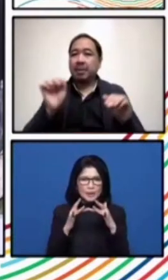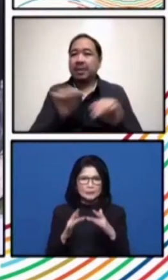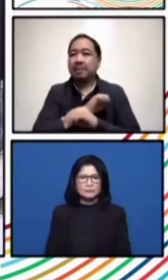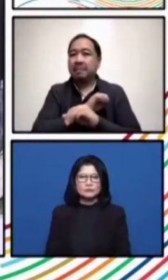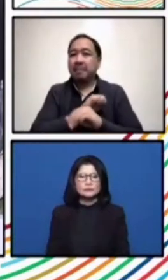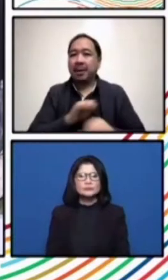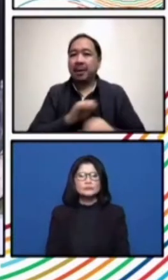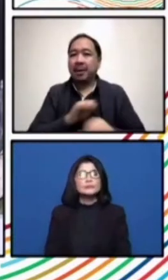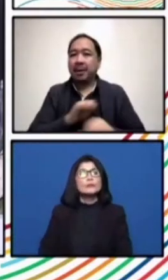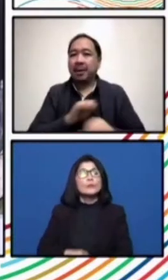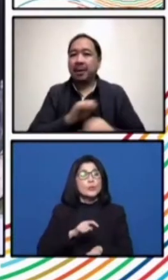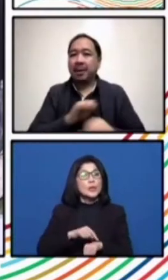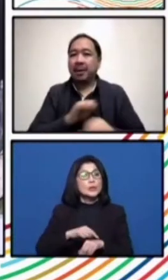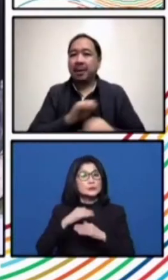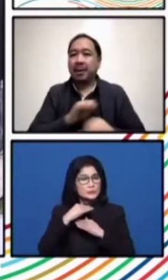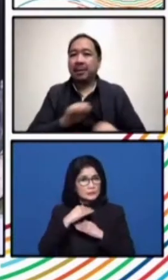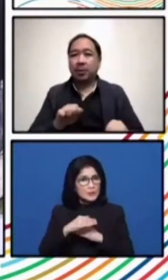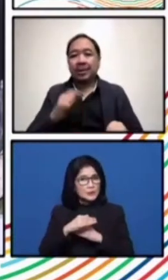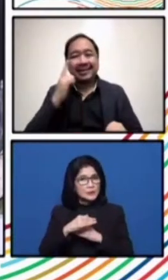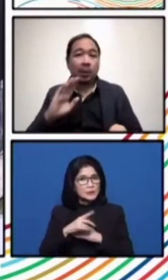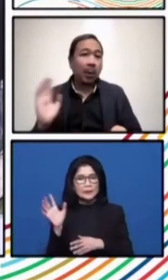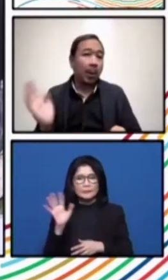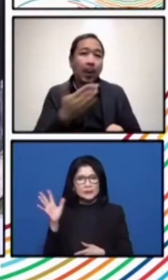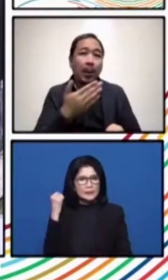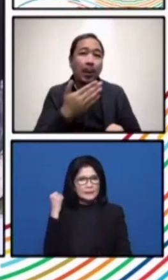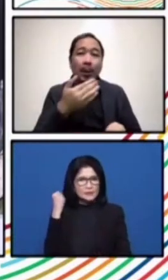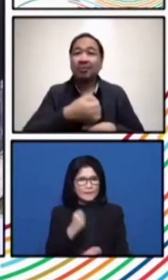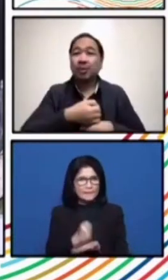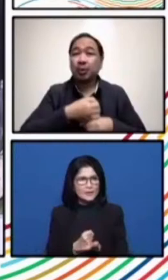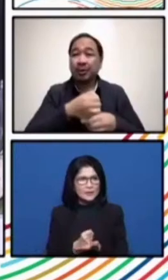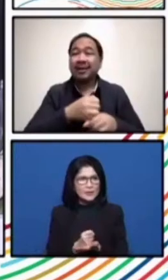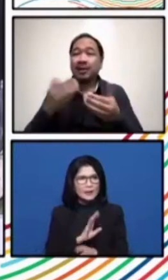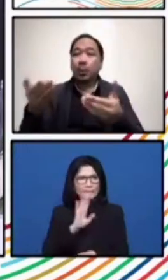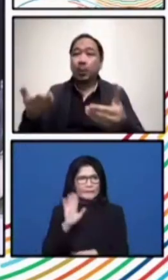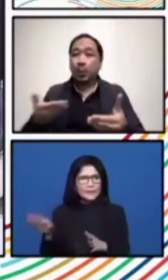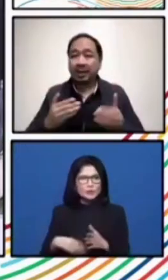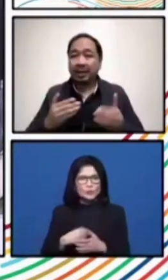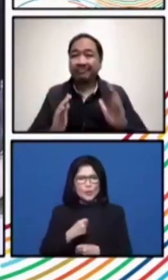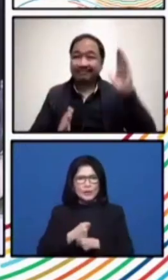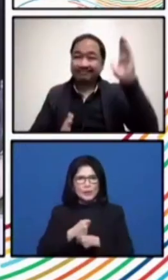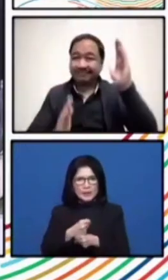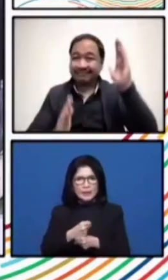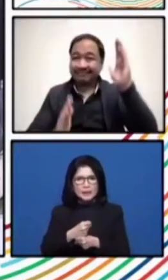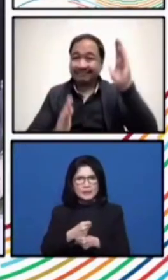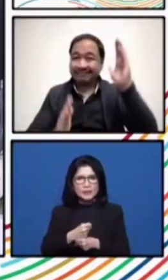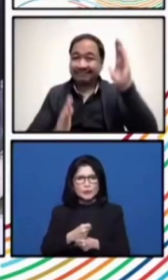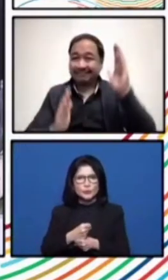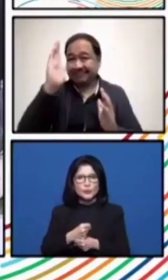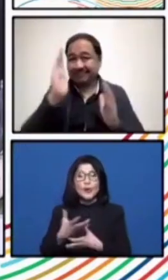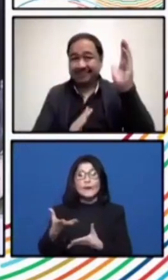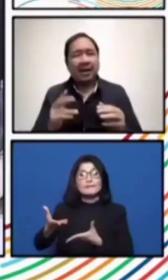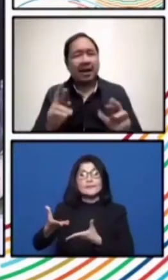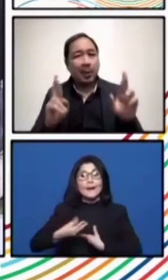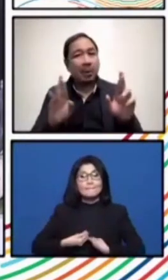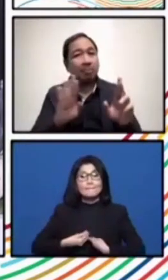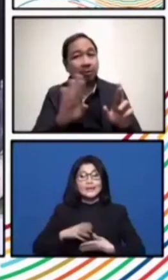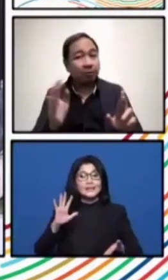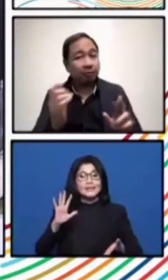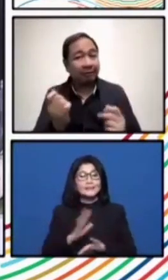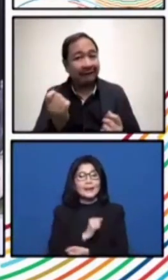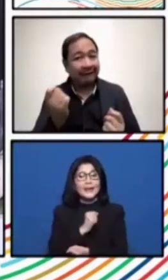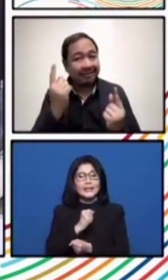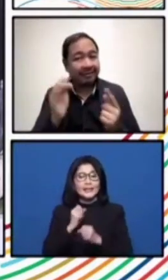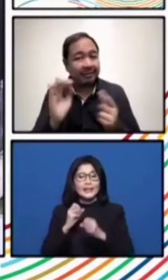slot for every delegate who request to speak you seek your understanding and cooperation I now